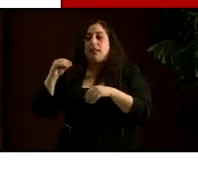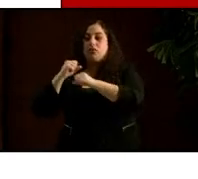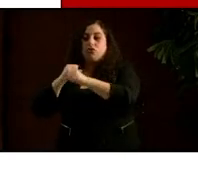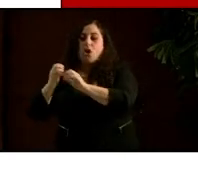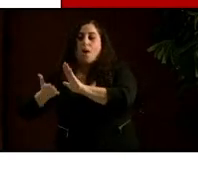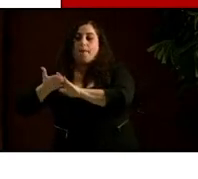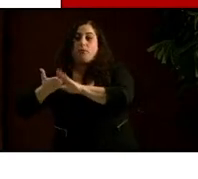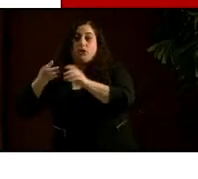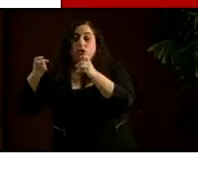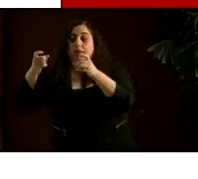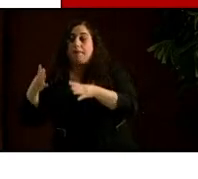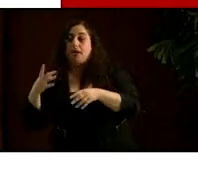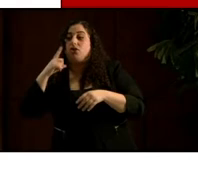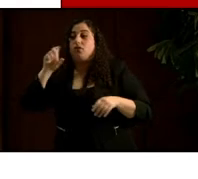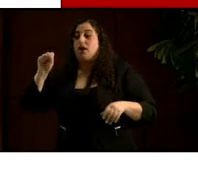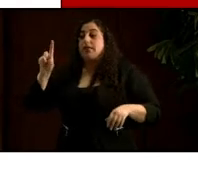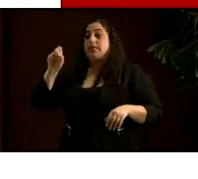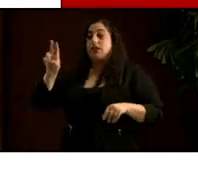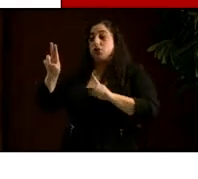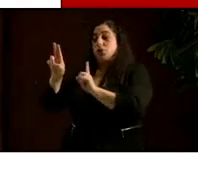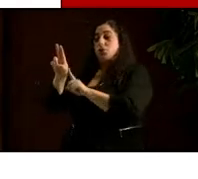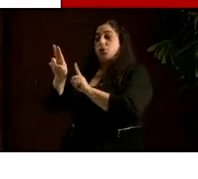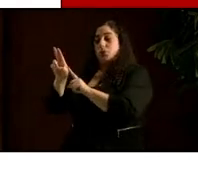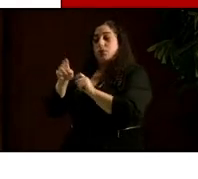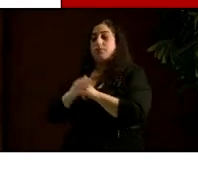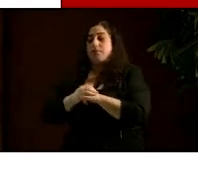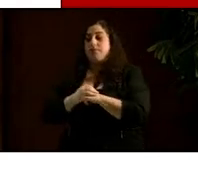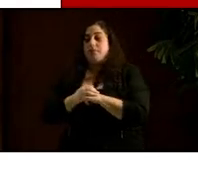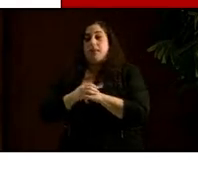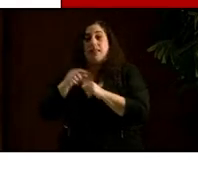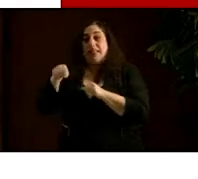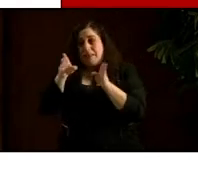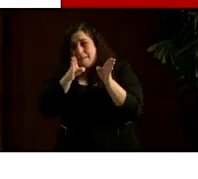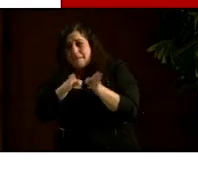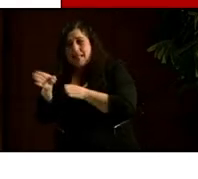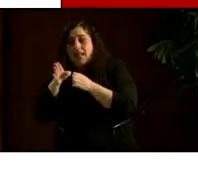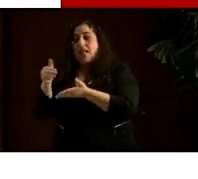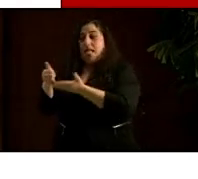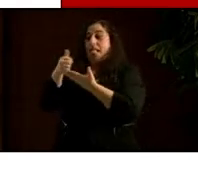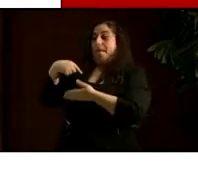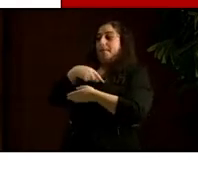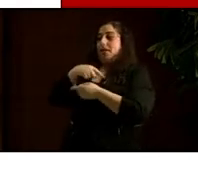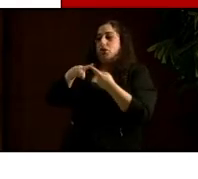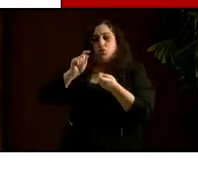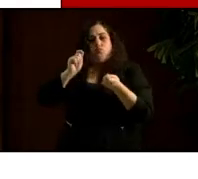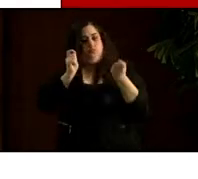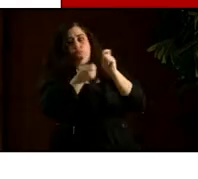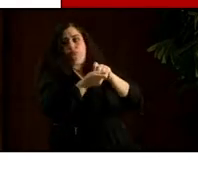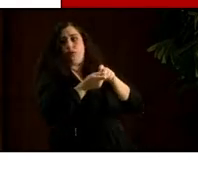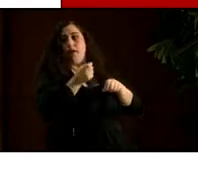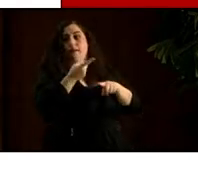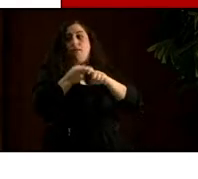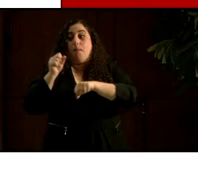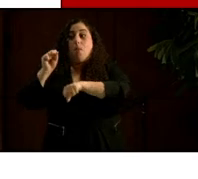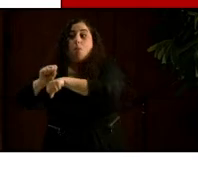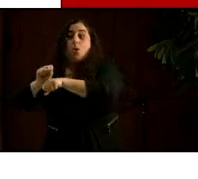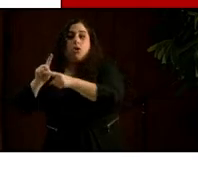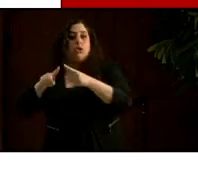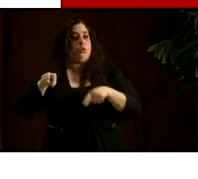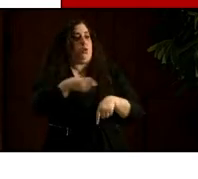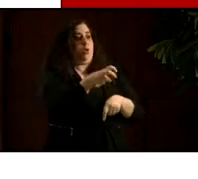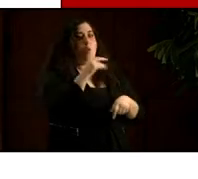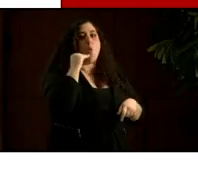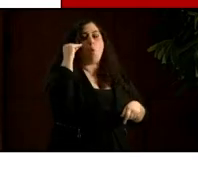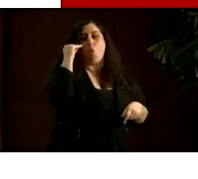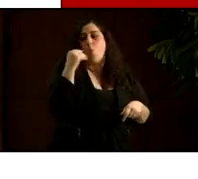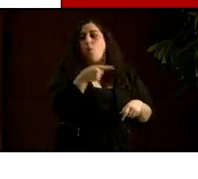of the pandemic, his planning led to the easy transition from work to home, easier for some than others. Peter has been a resource